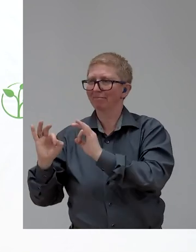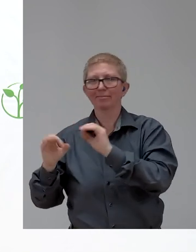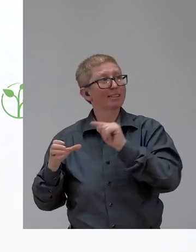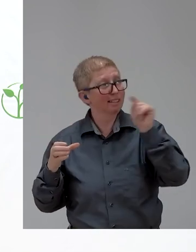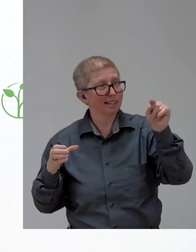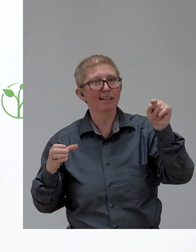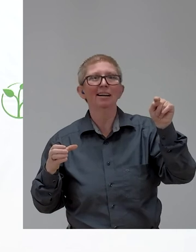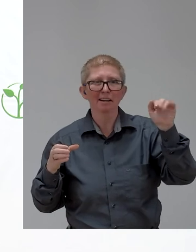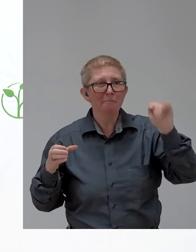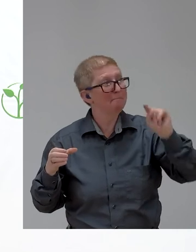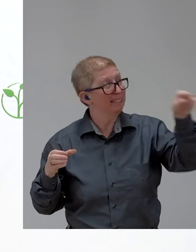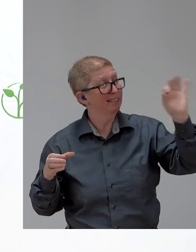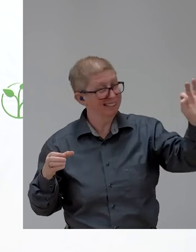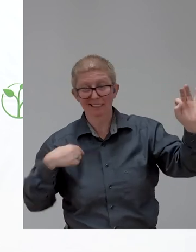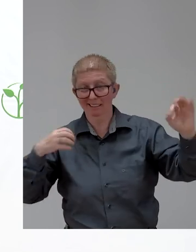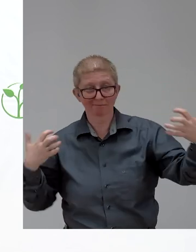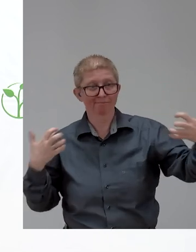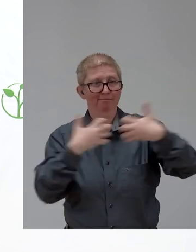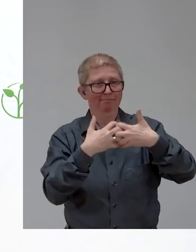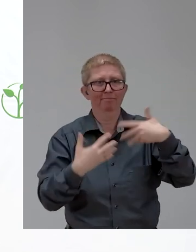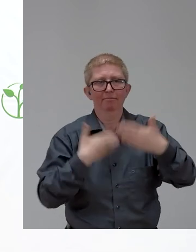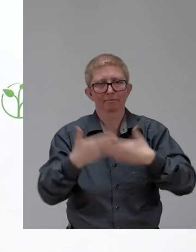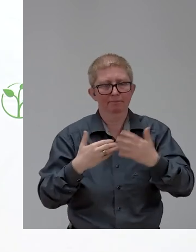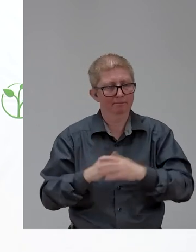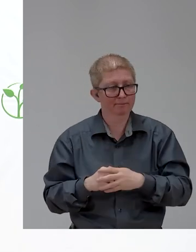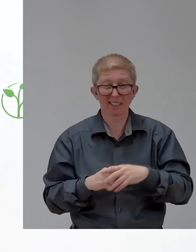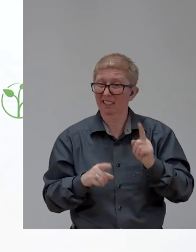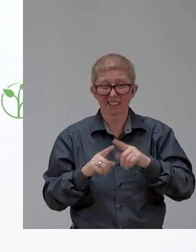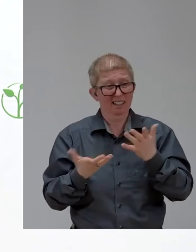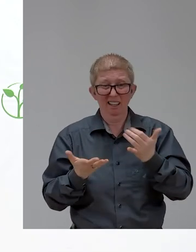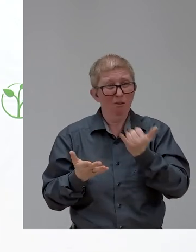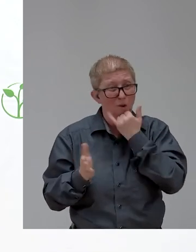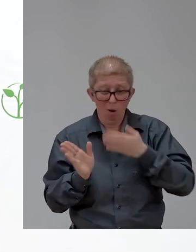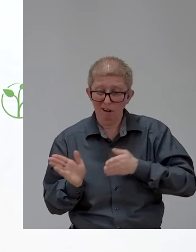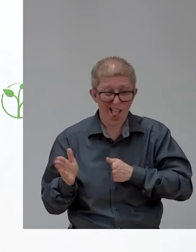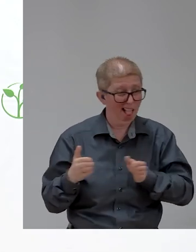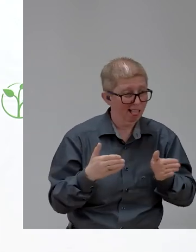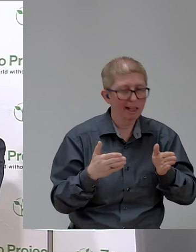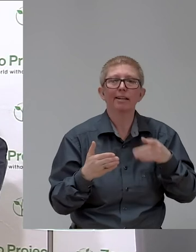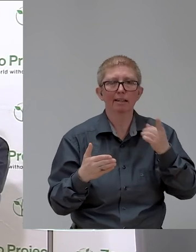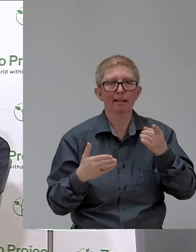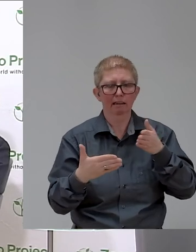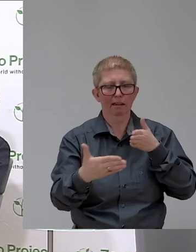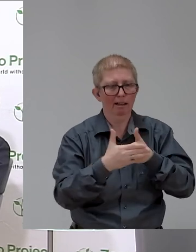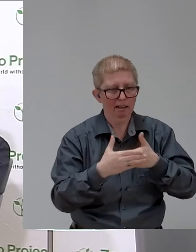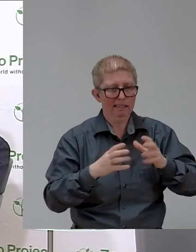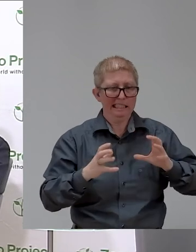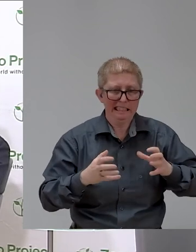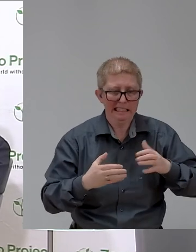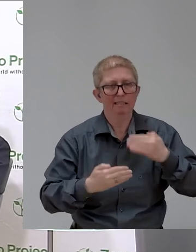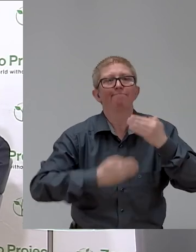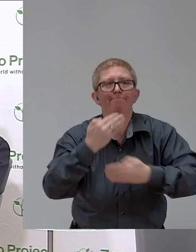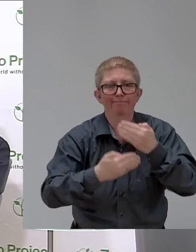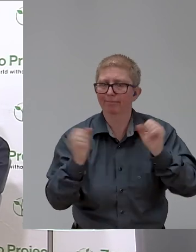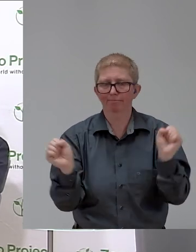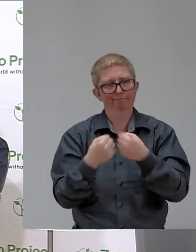huge amount of time. So taking the right decisions there is critical for me to be successful. Thank you so much, Stefan. And thank